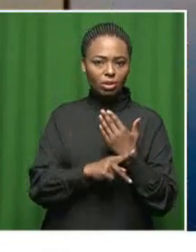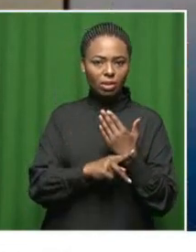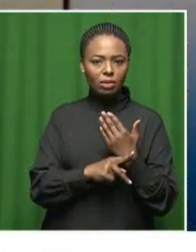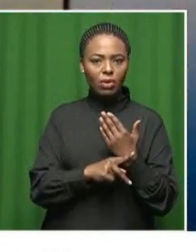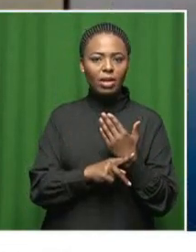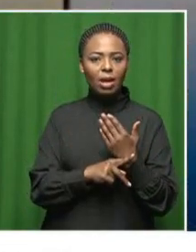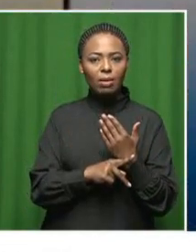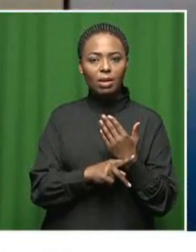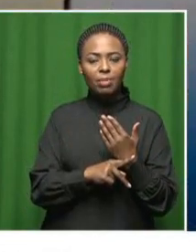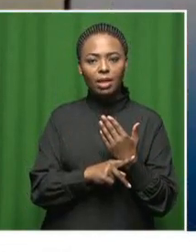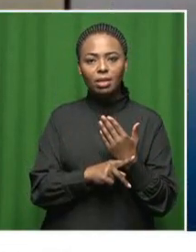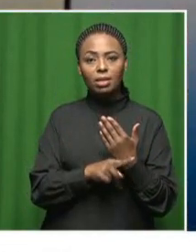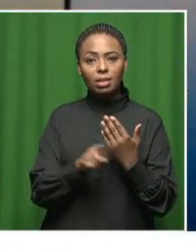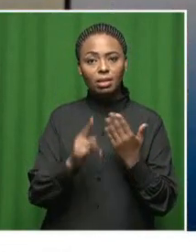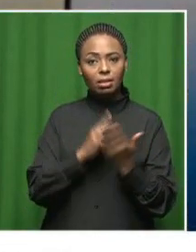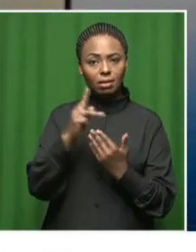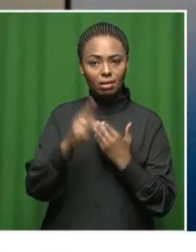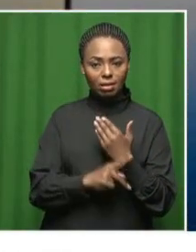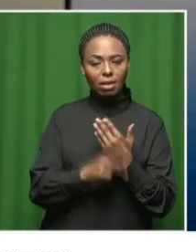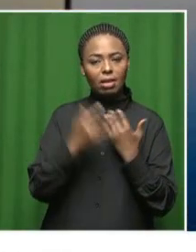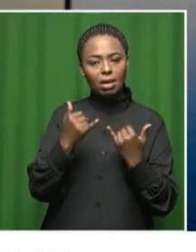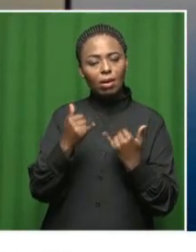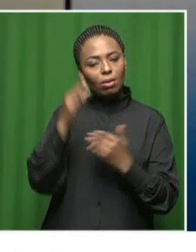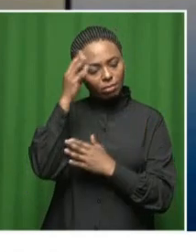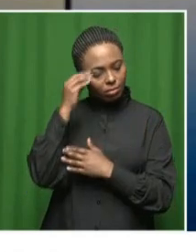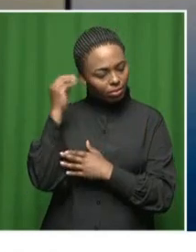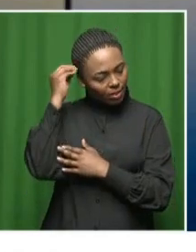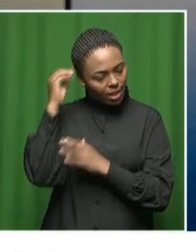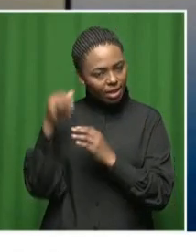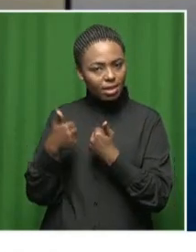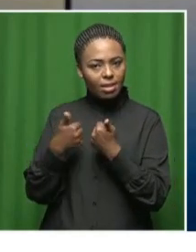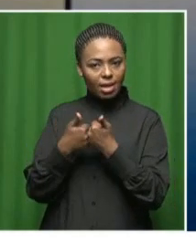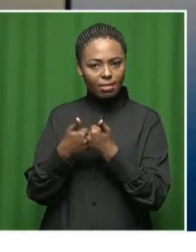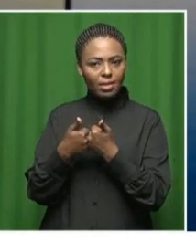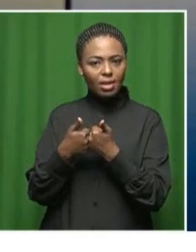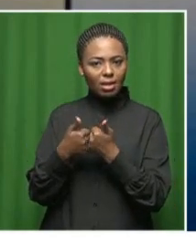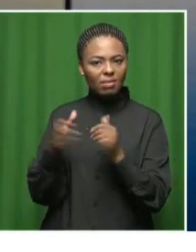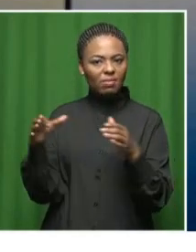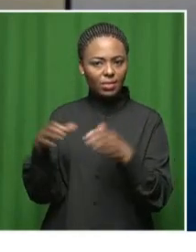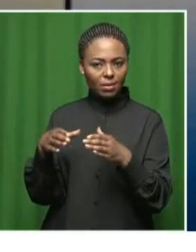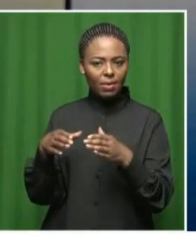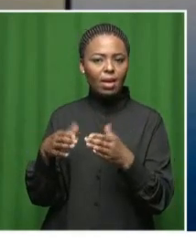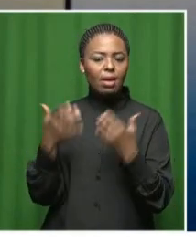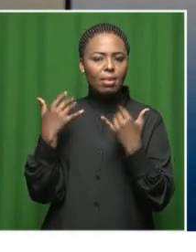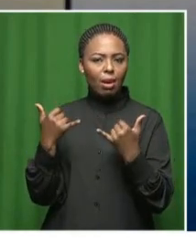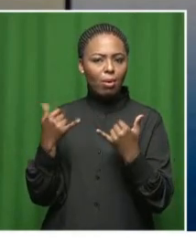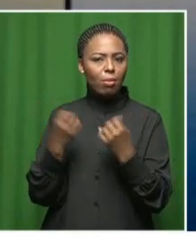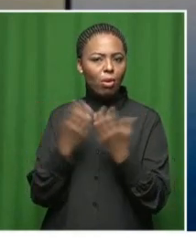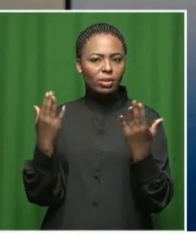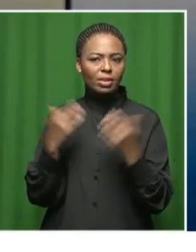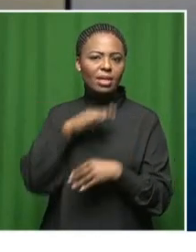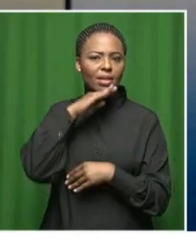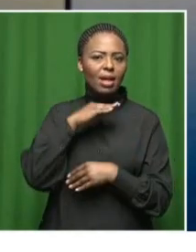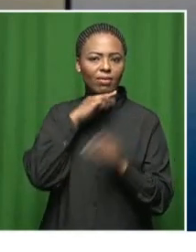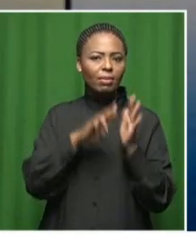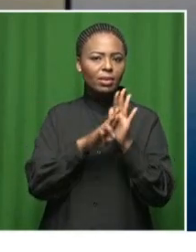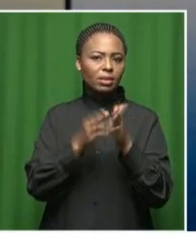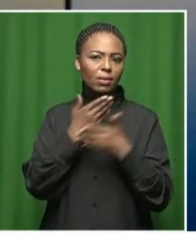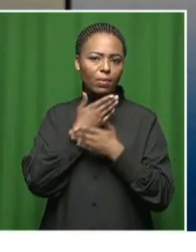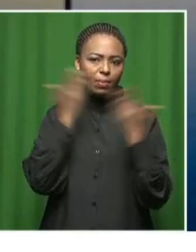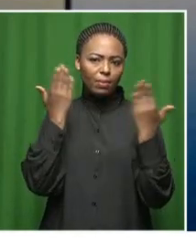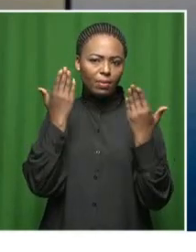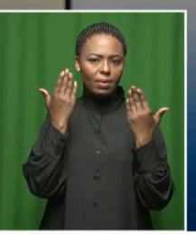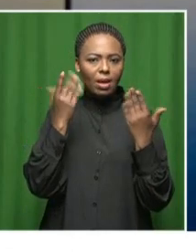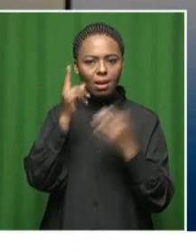project came about when we realized that in the gaming industry, on the gaming space, there isn't enough representation for people of